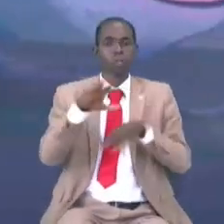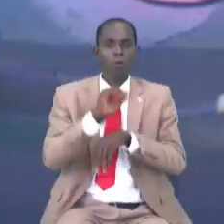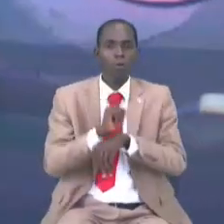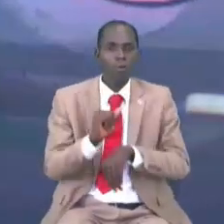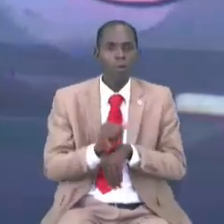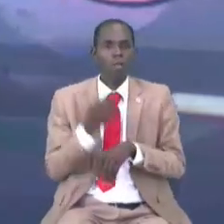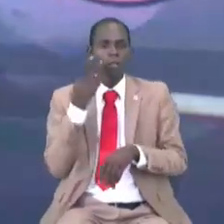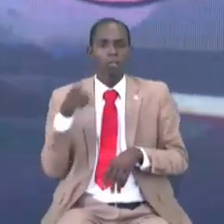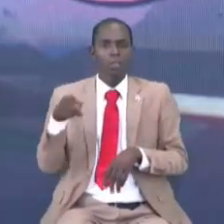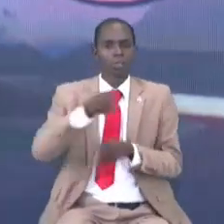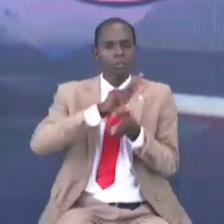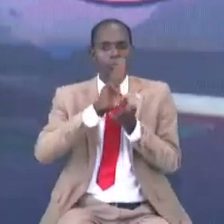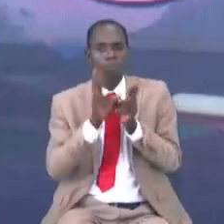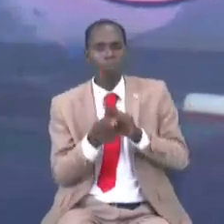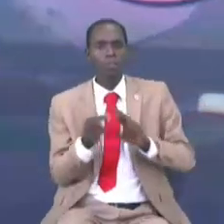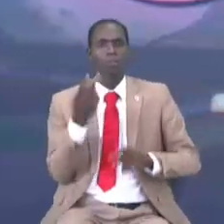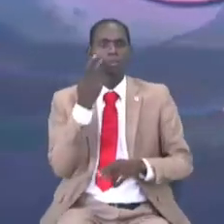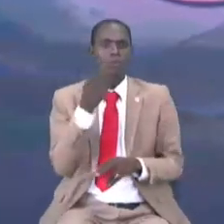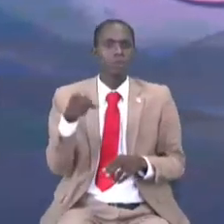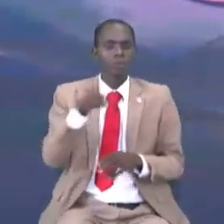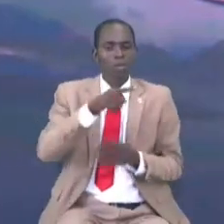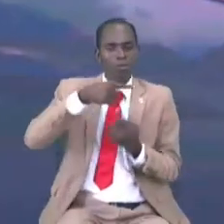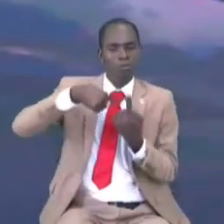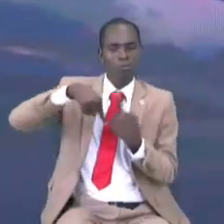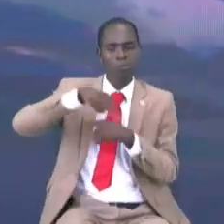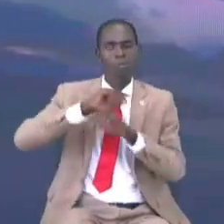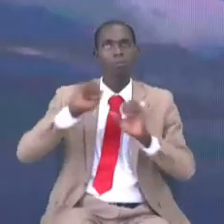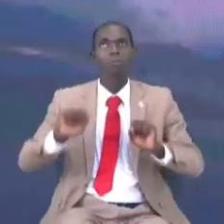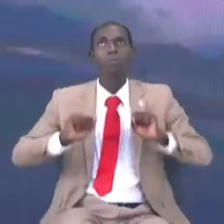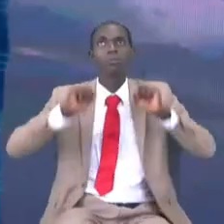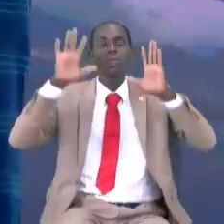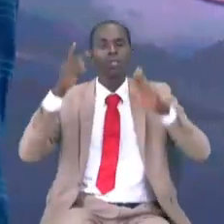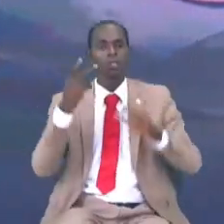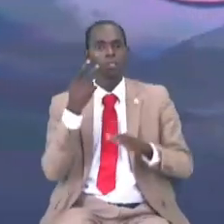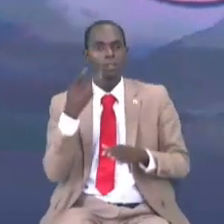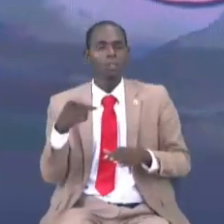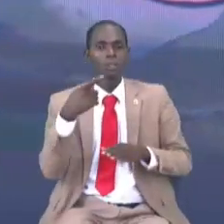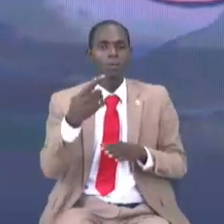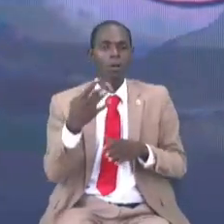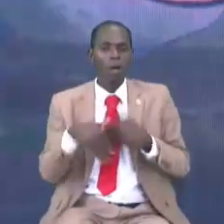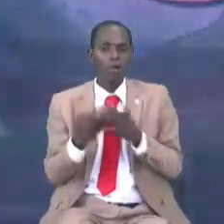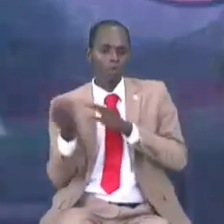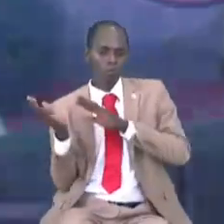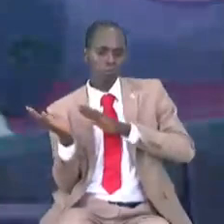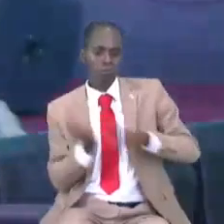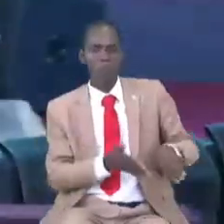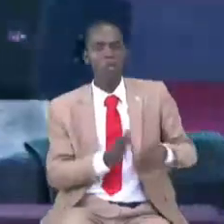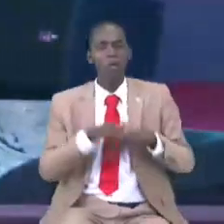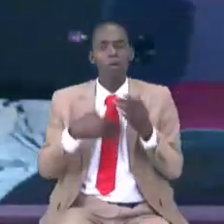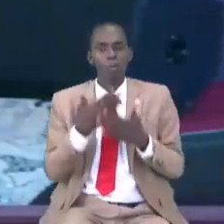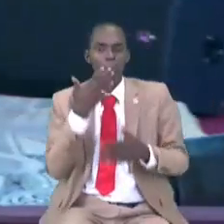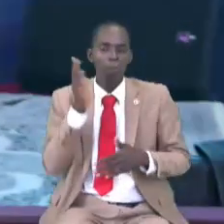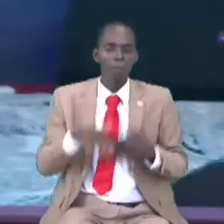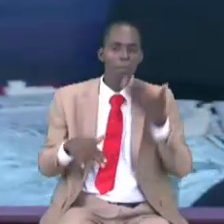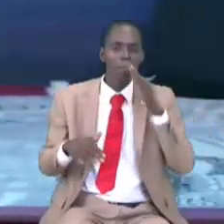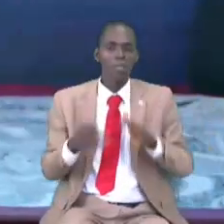their willingness to drop all the evil in their lives. And then to come, peradventure, he will